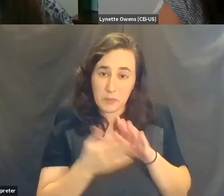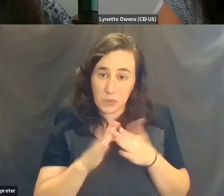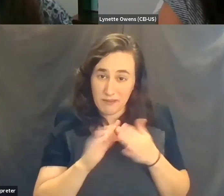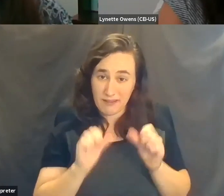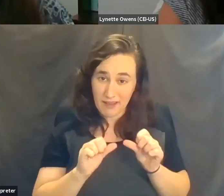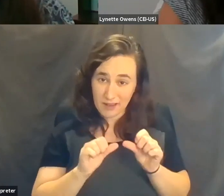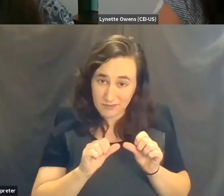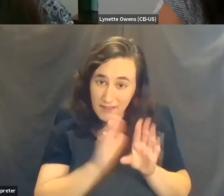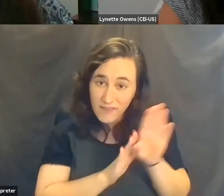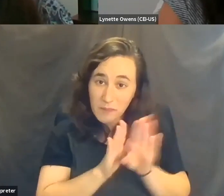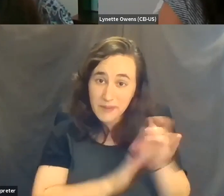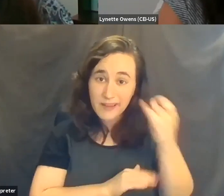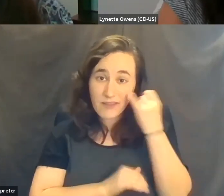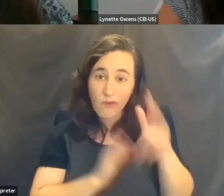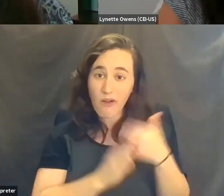do think that